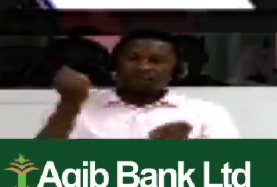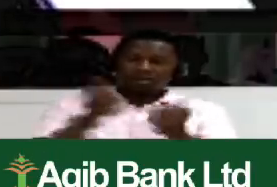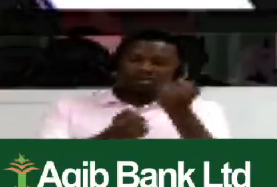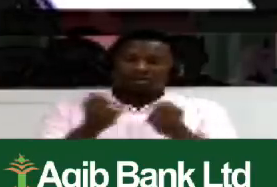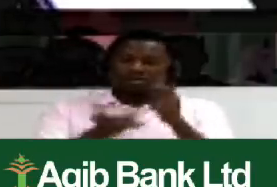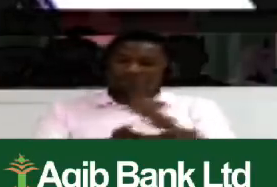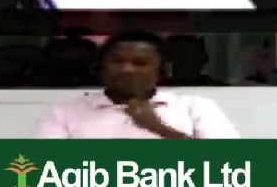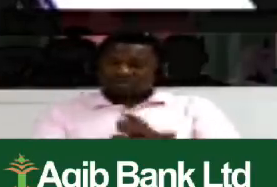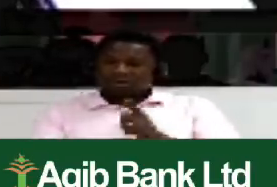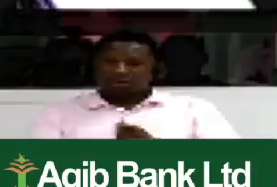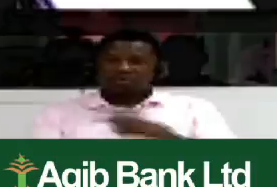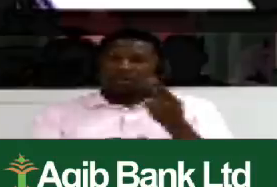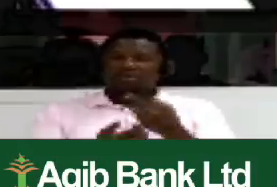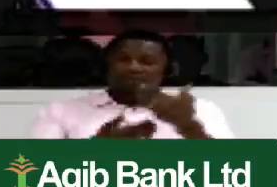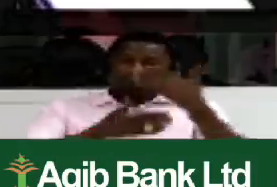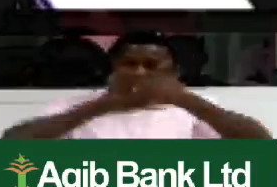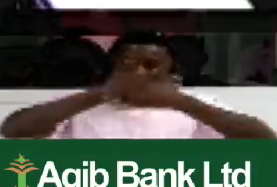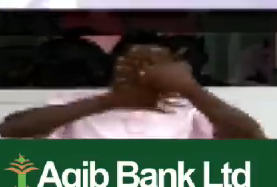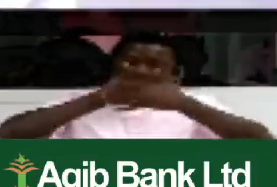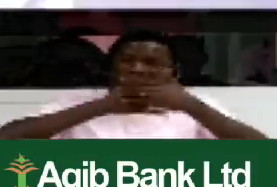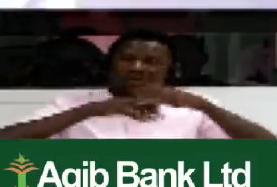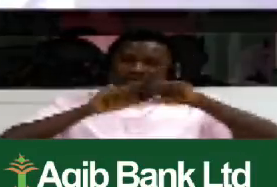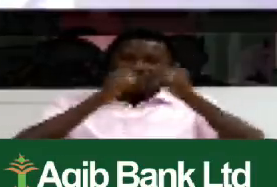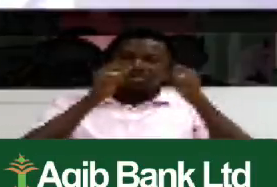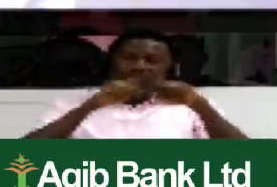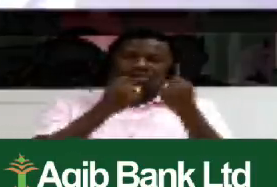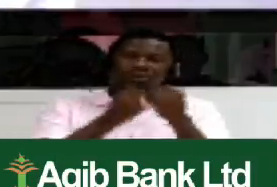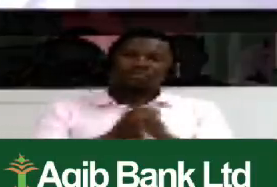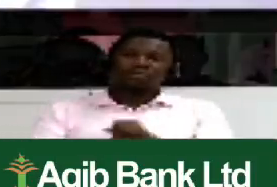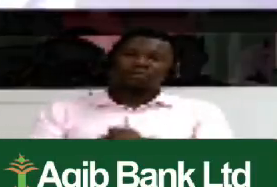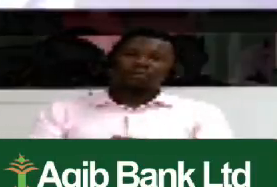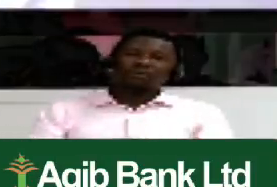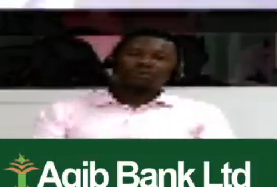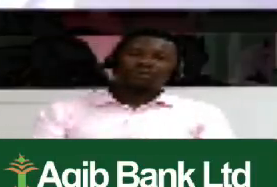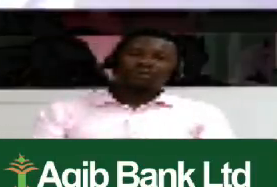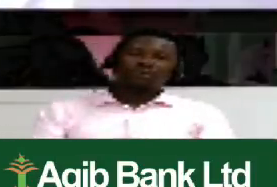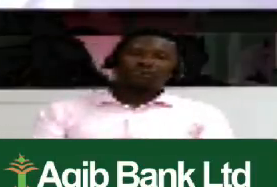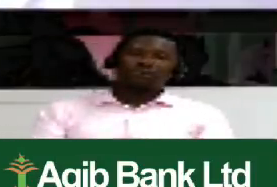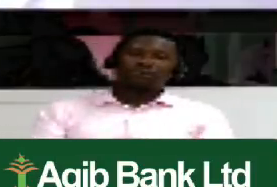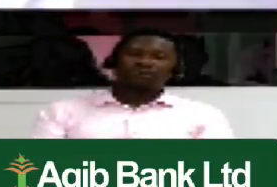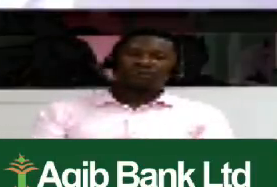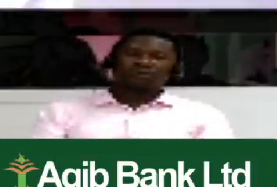ambulances, which windscreens were all broken into pieces.